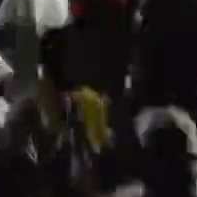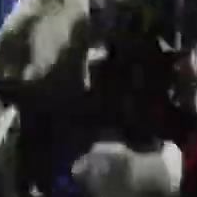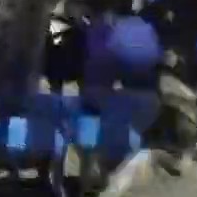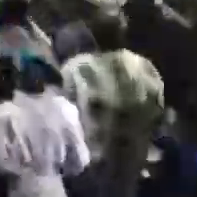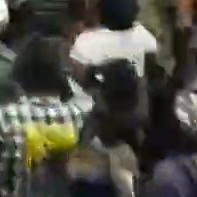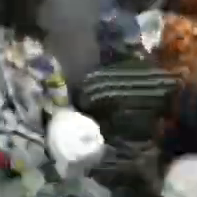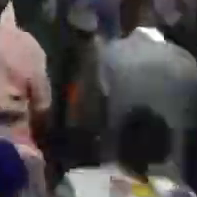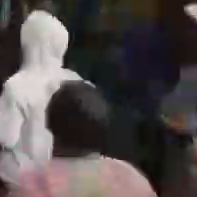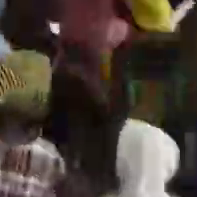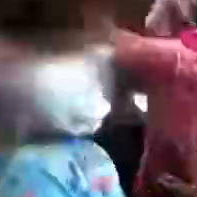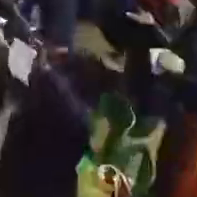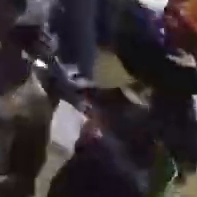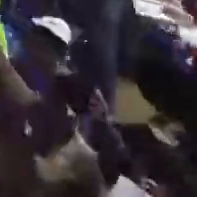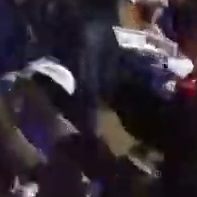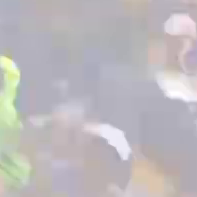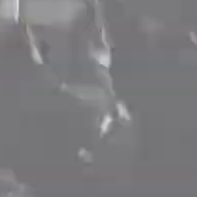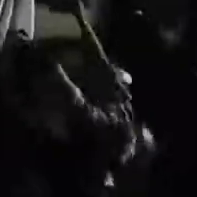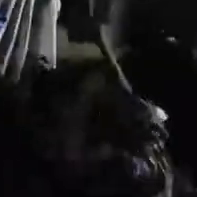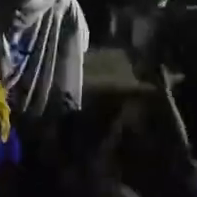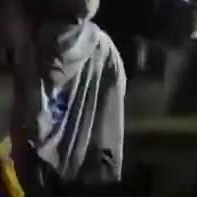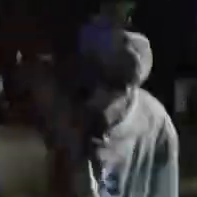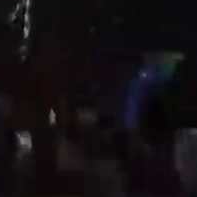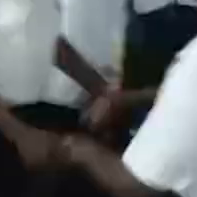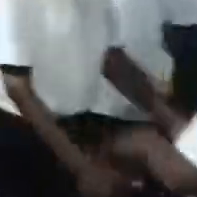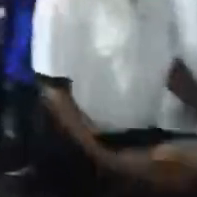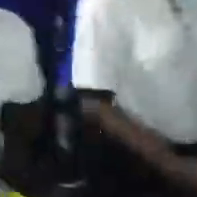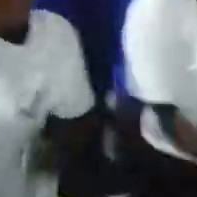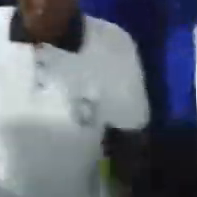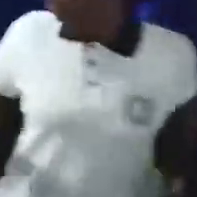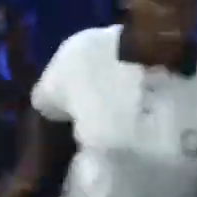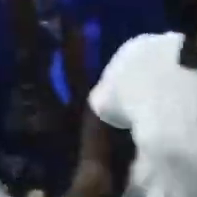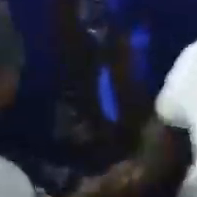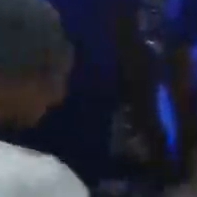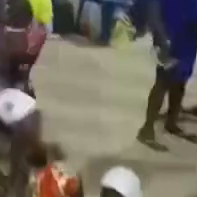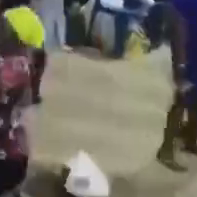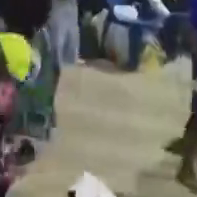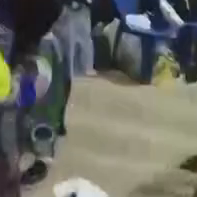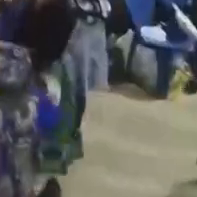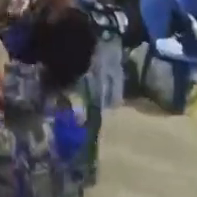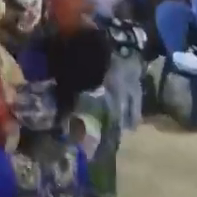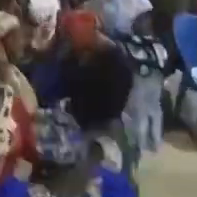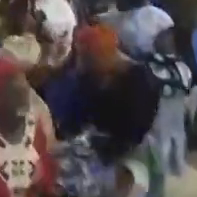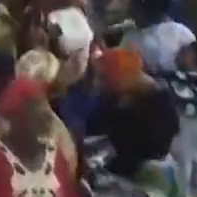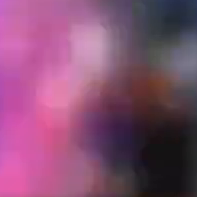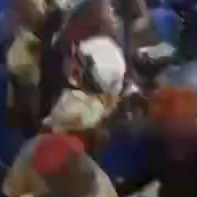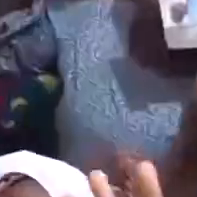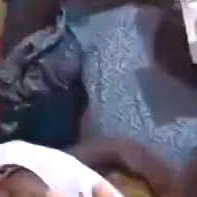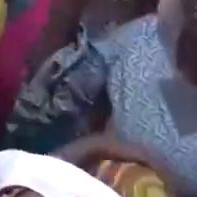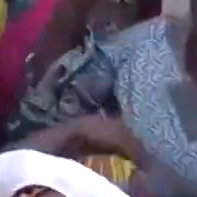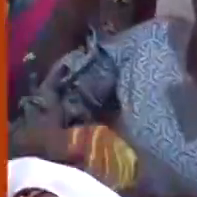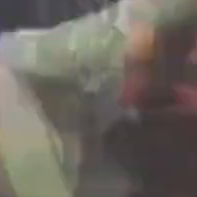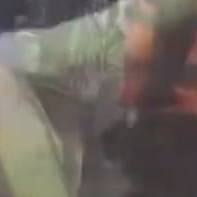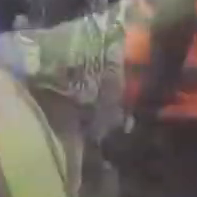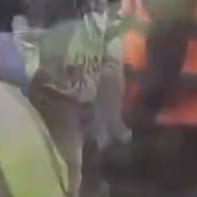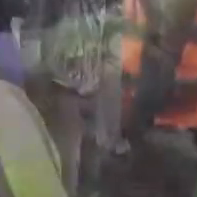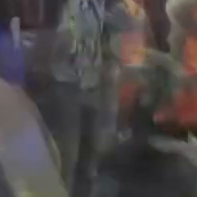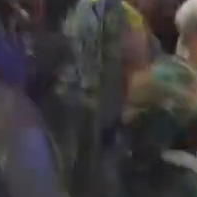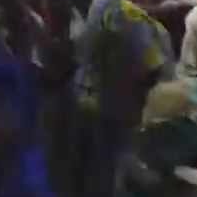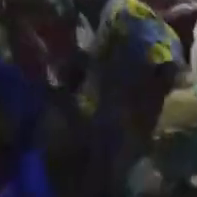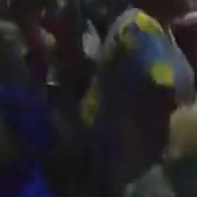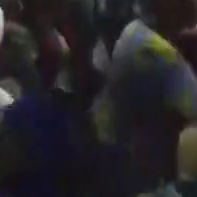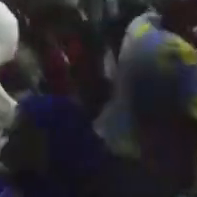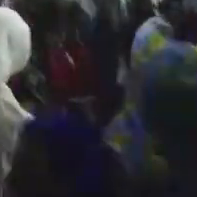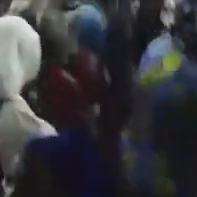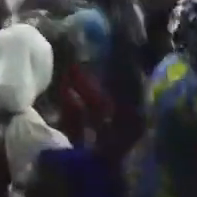So yeah, my body shape your ban national camp blue for a pair. Adura oko ojo to lo lowo, o ti